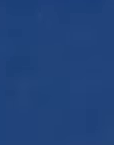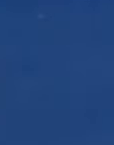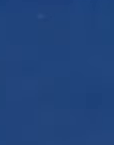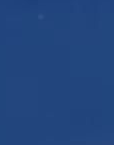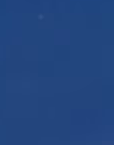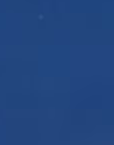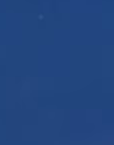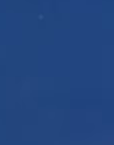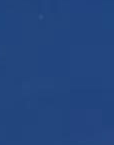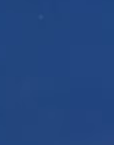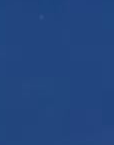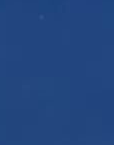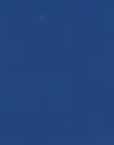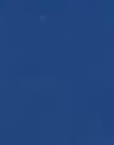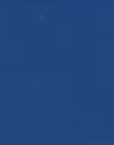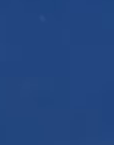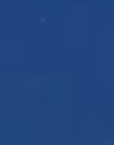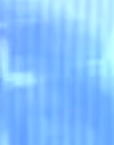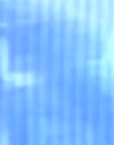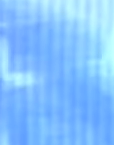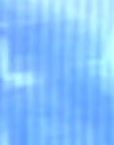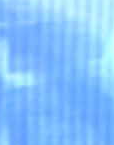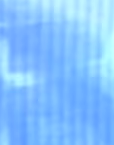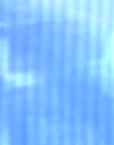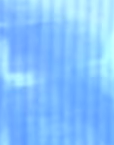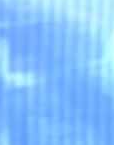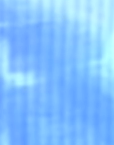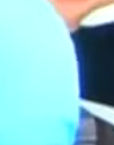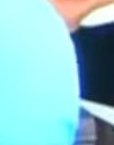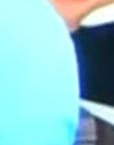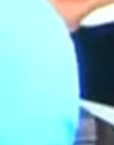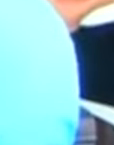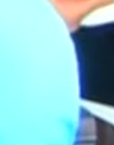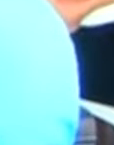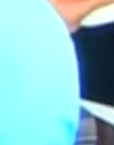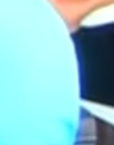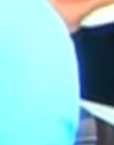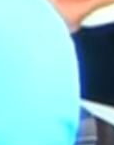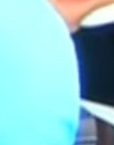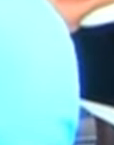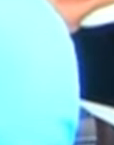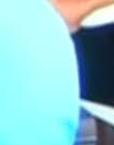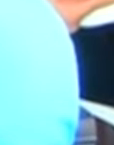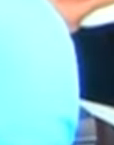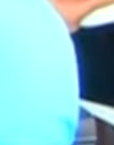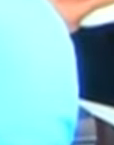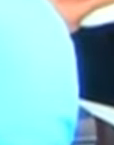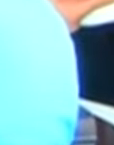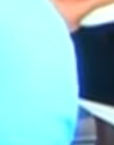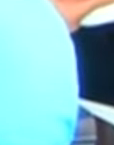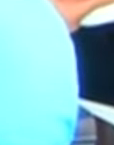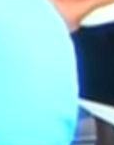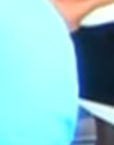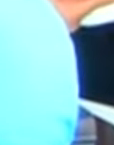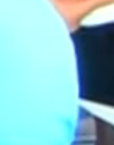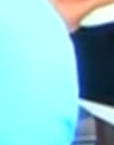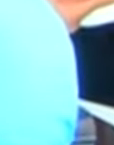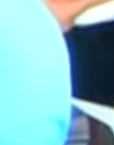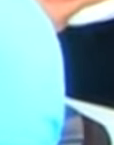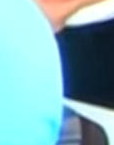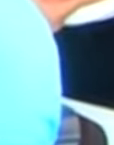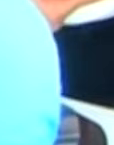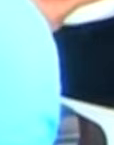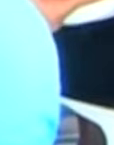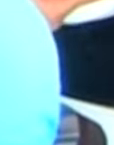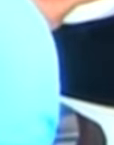as a challenge to prove my worth. This training is very vital to us, more so the Department of